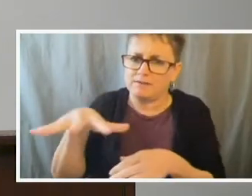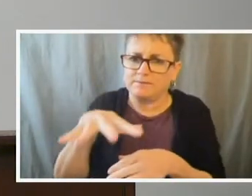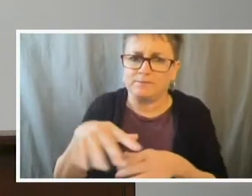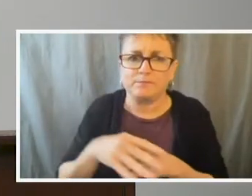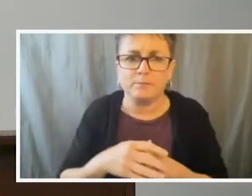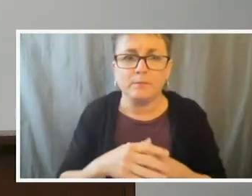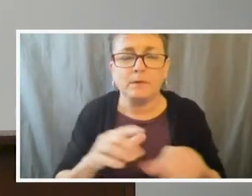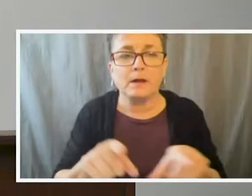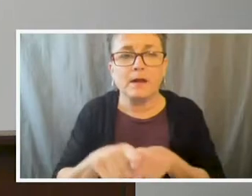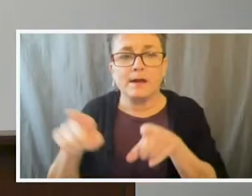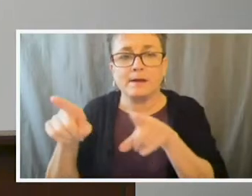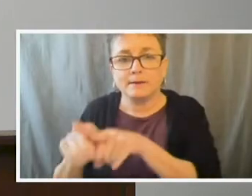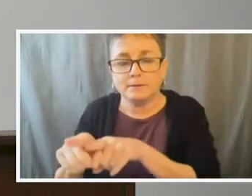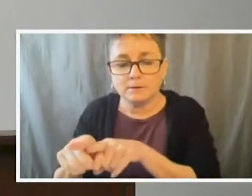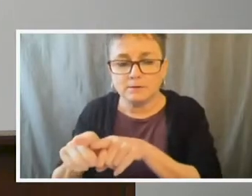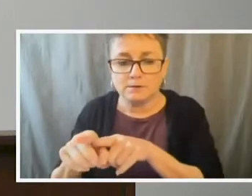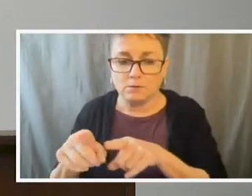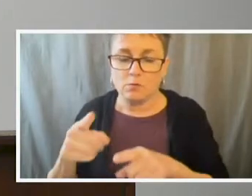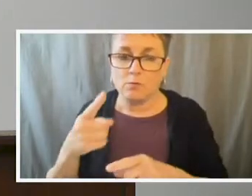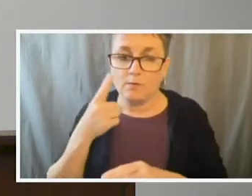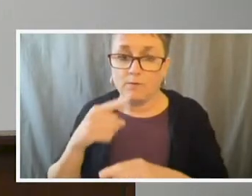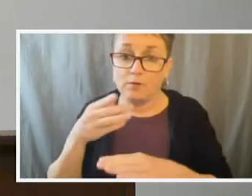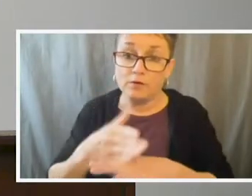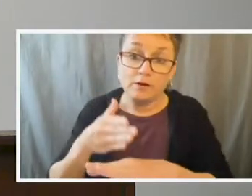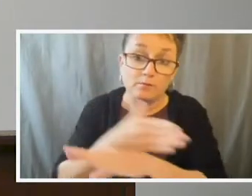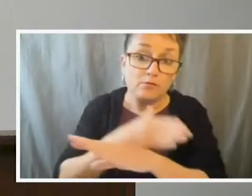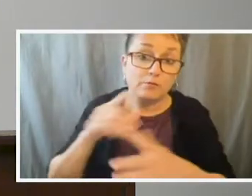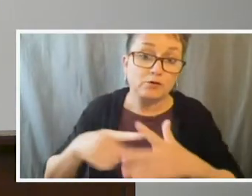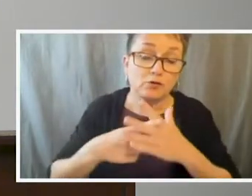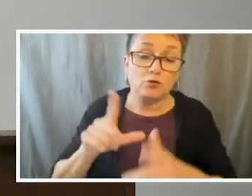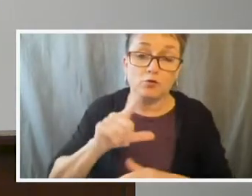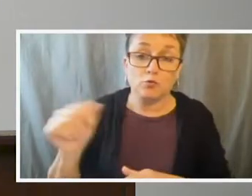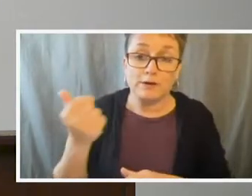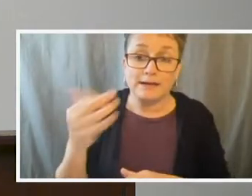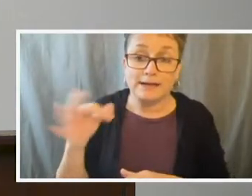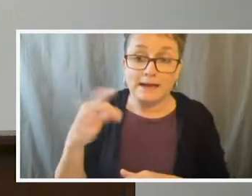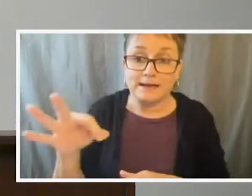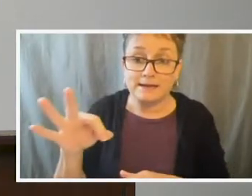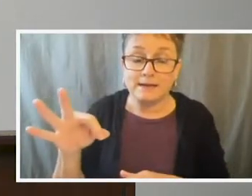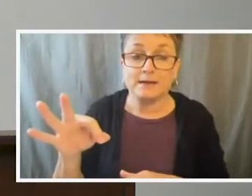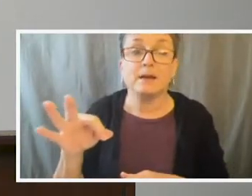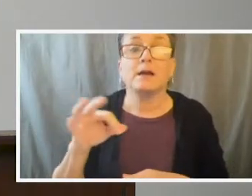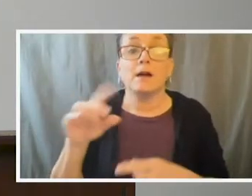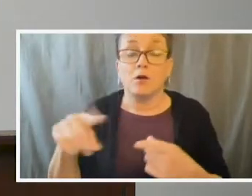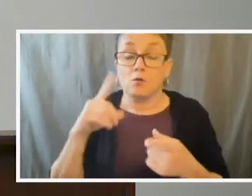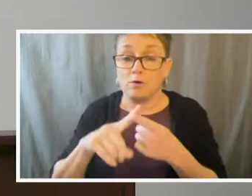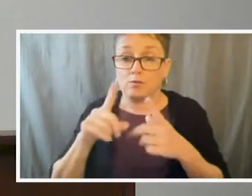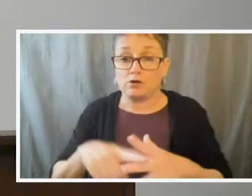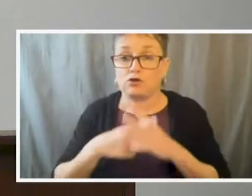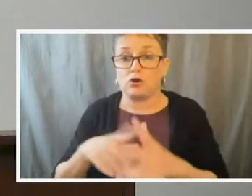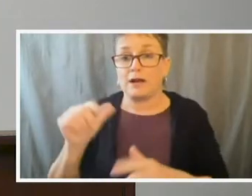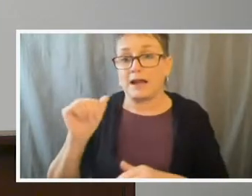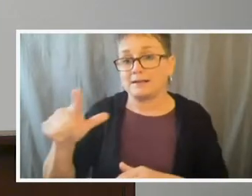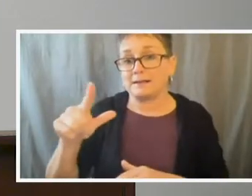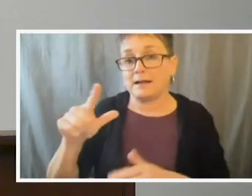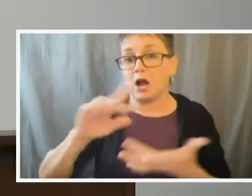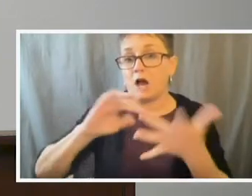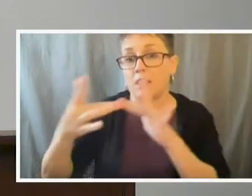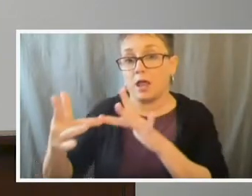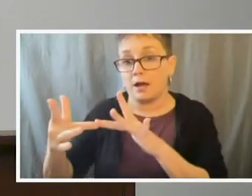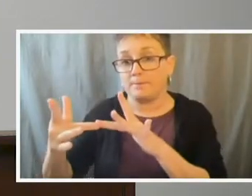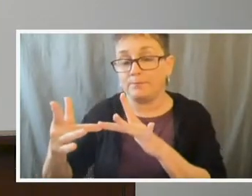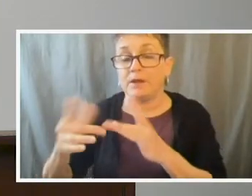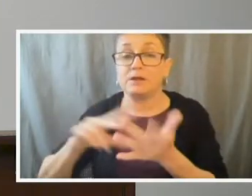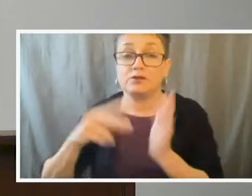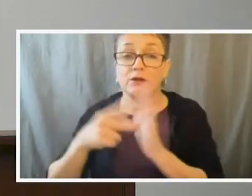public-facing Access Link improvement came in 2019 with the introduction of Access Link Online, which allows customers to schedule